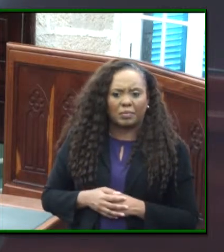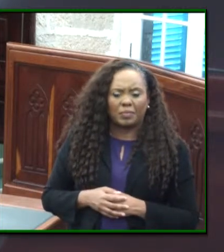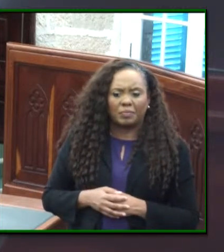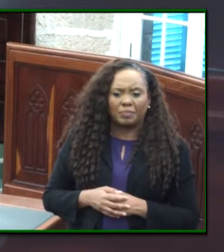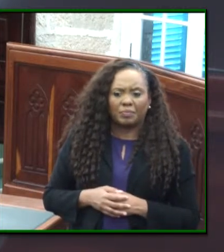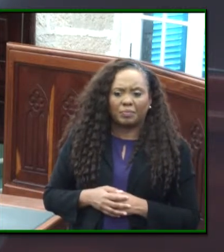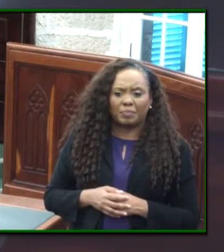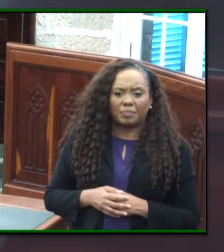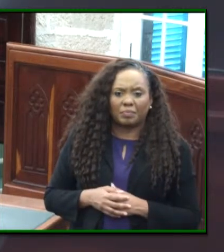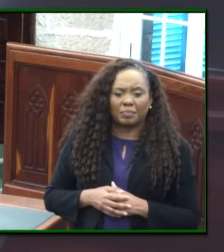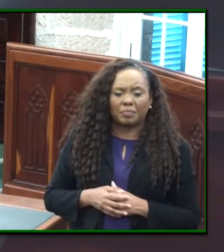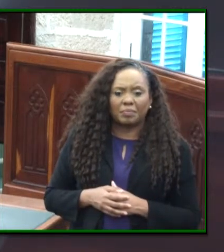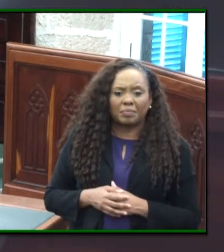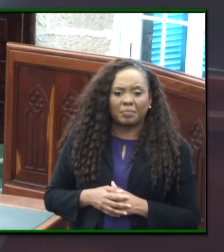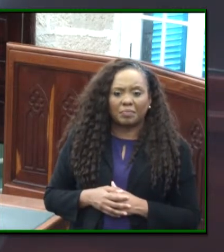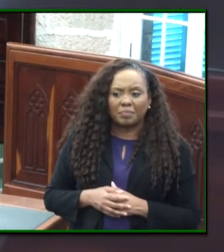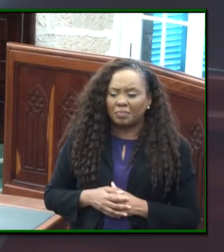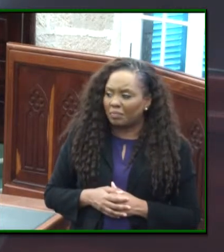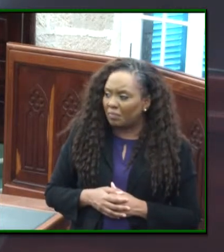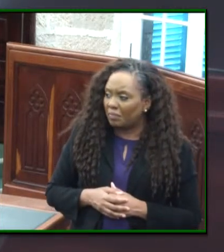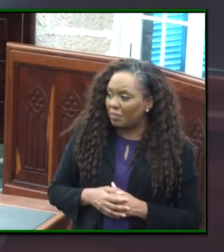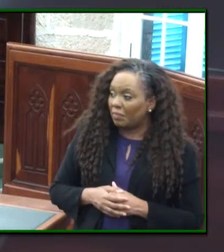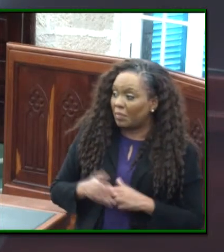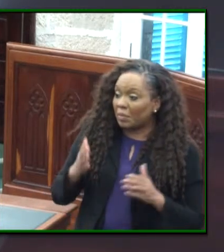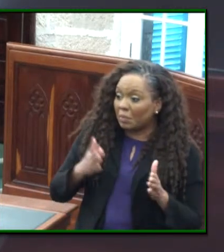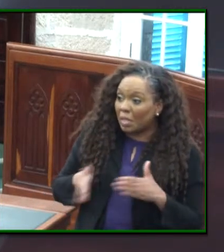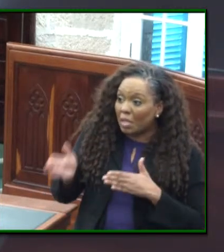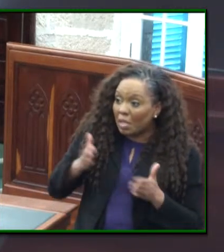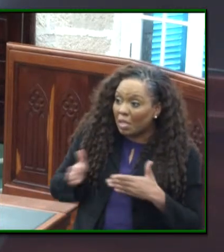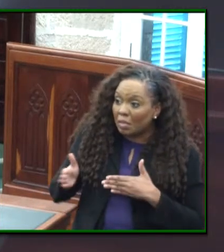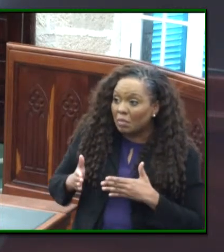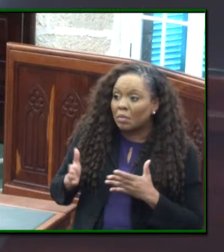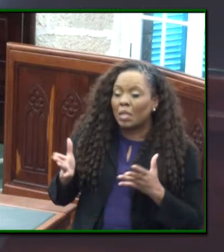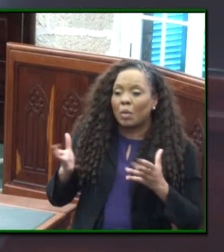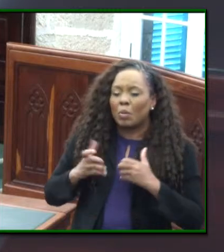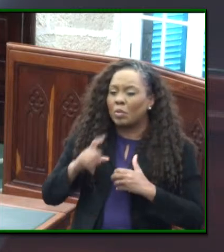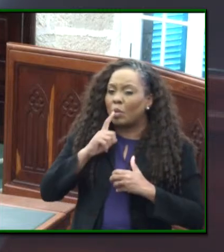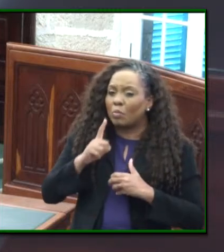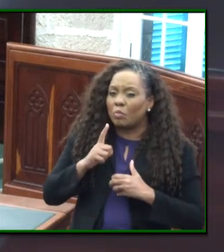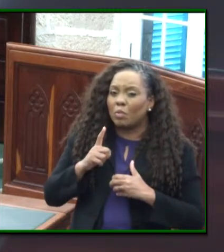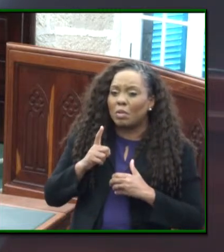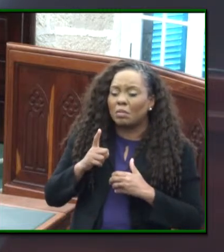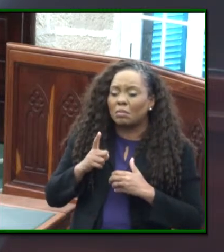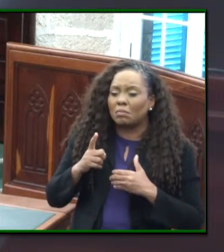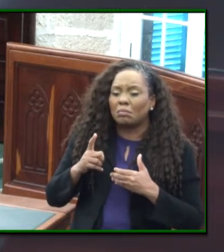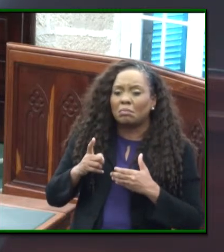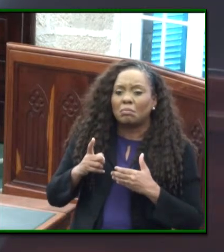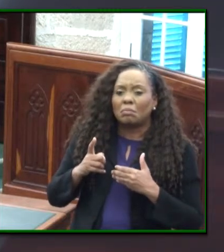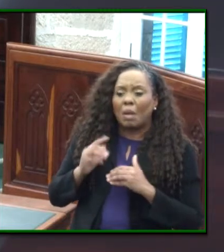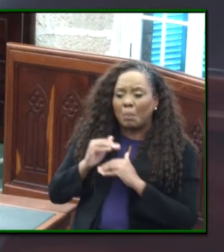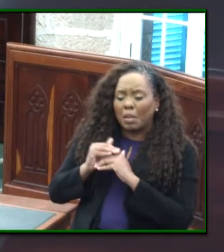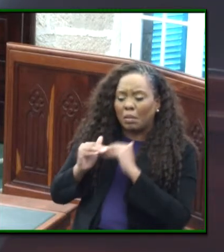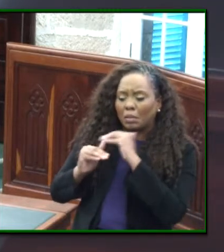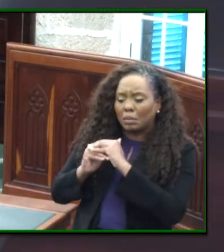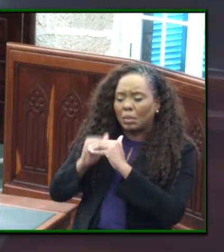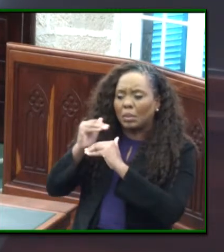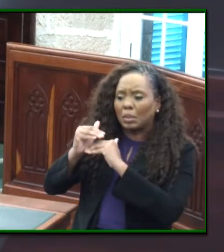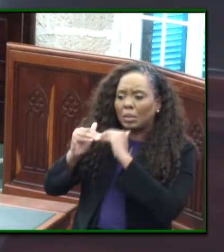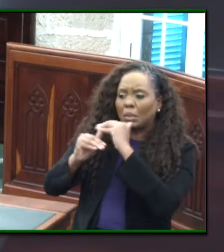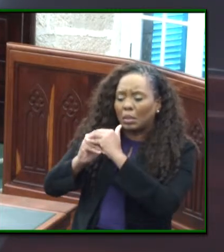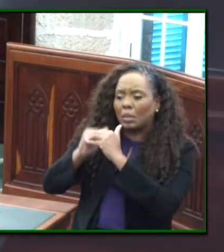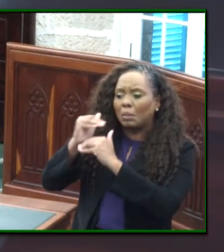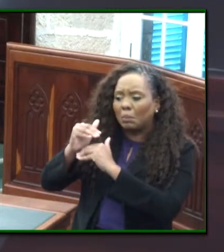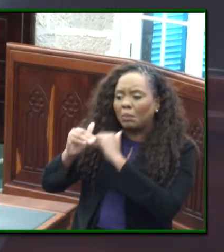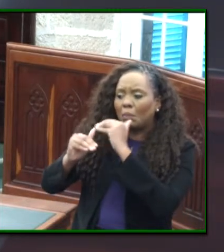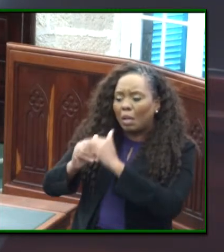the plank of it is to build it up and build it out. So it will take